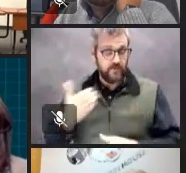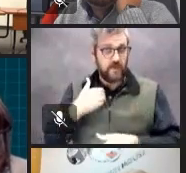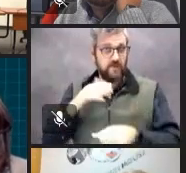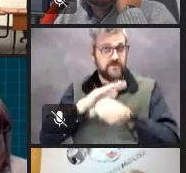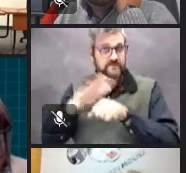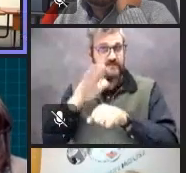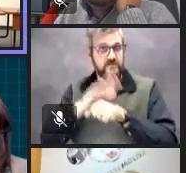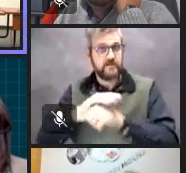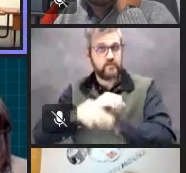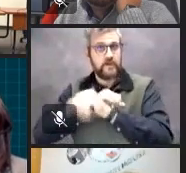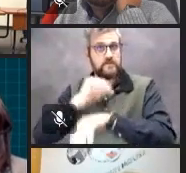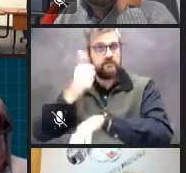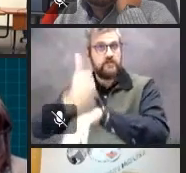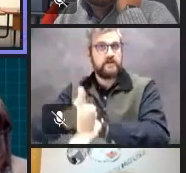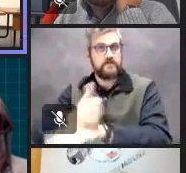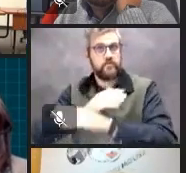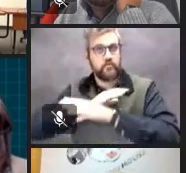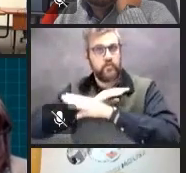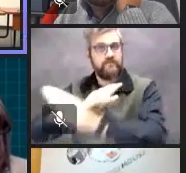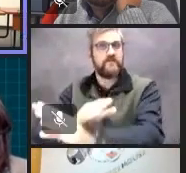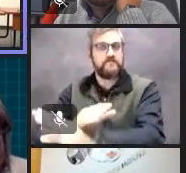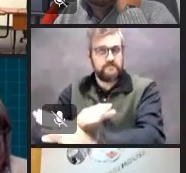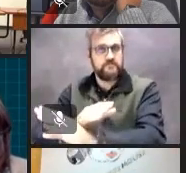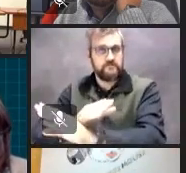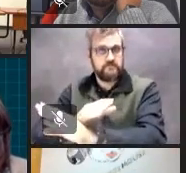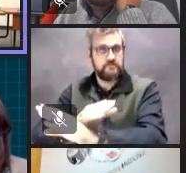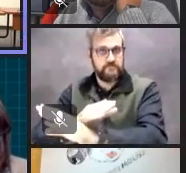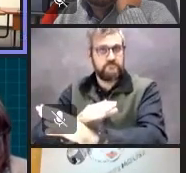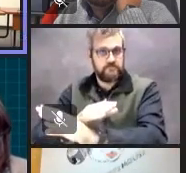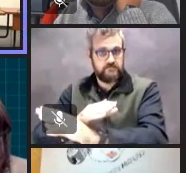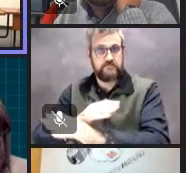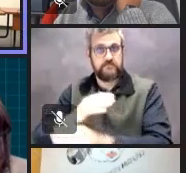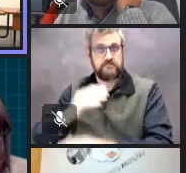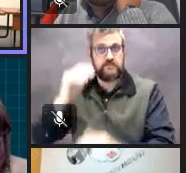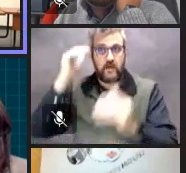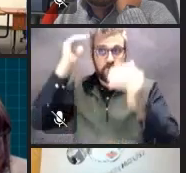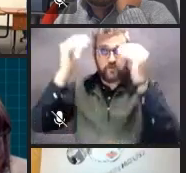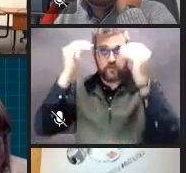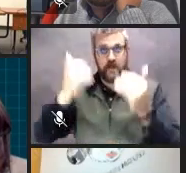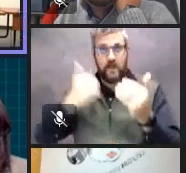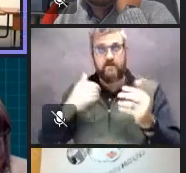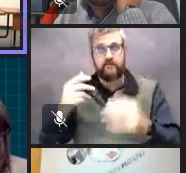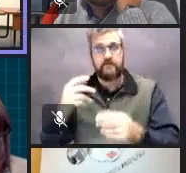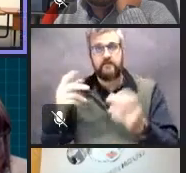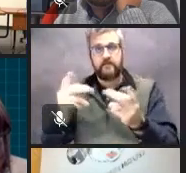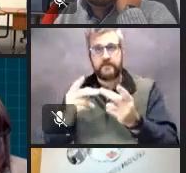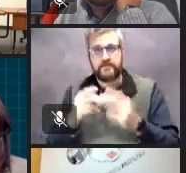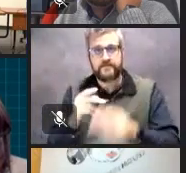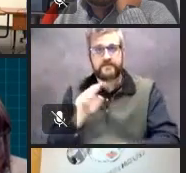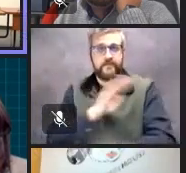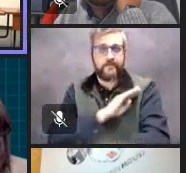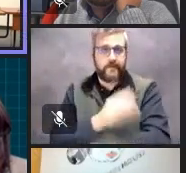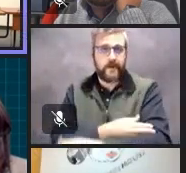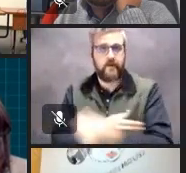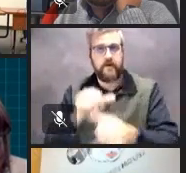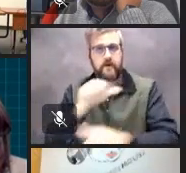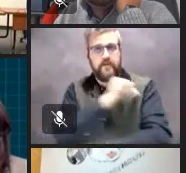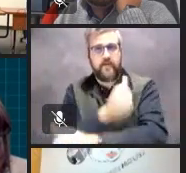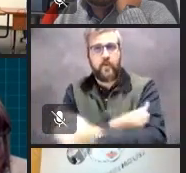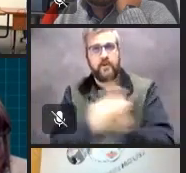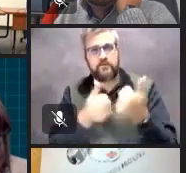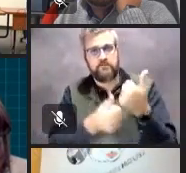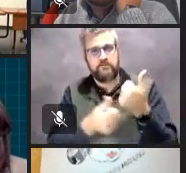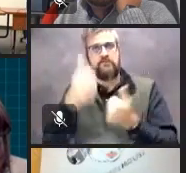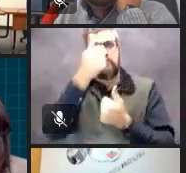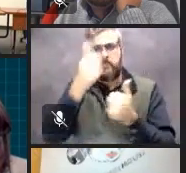protections in place to prevent that when we have adults that are in positions of power and authority around